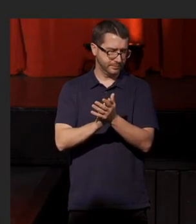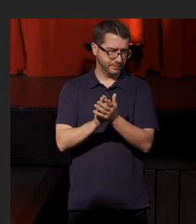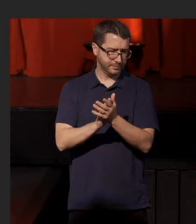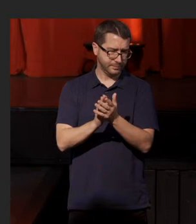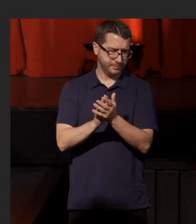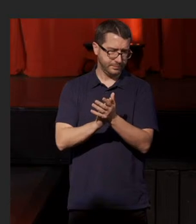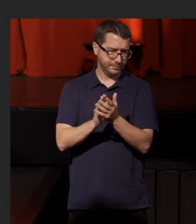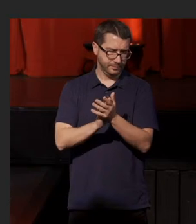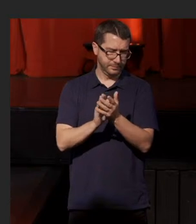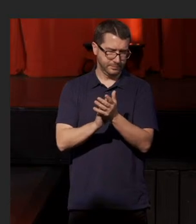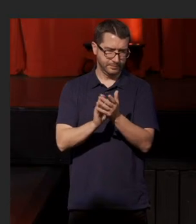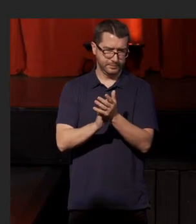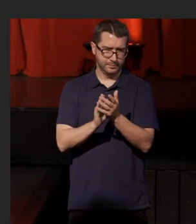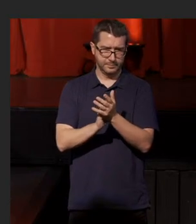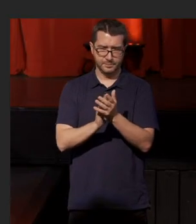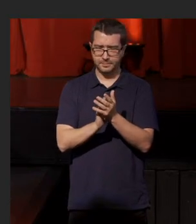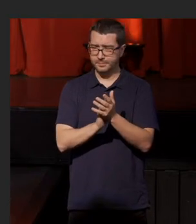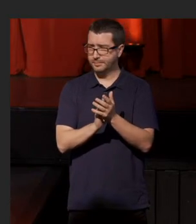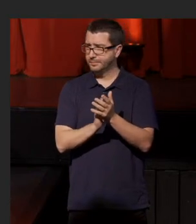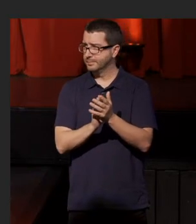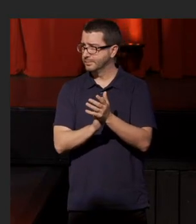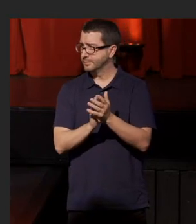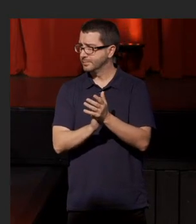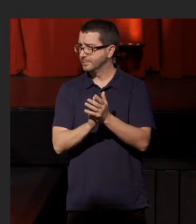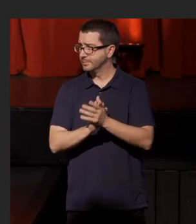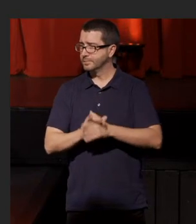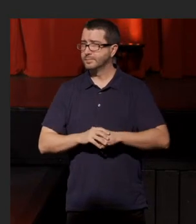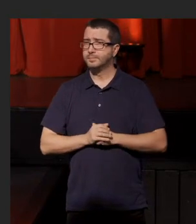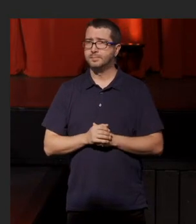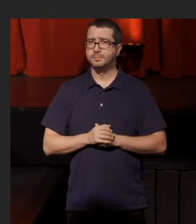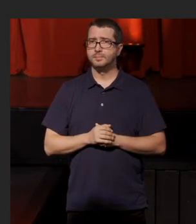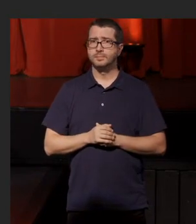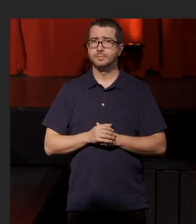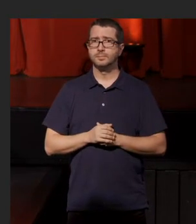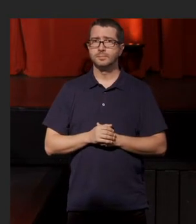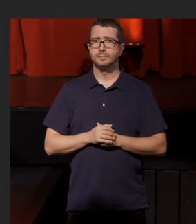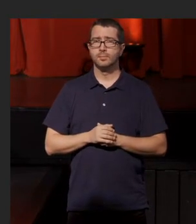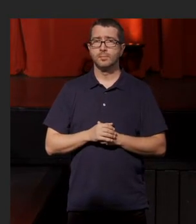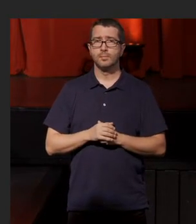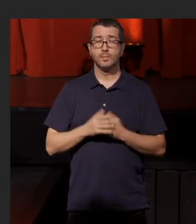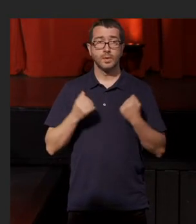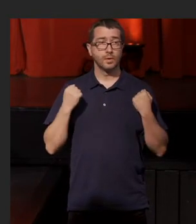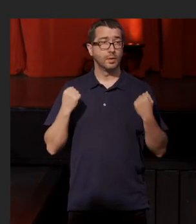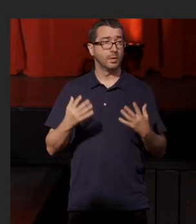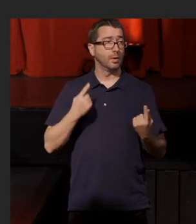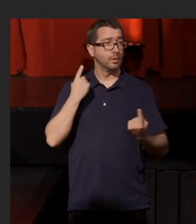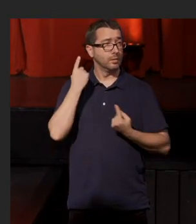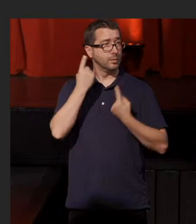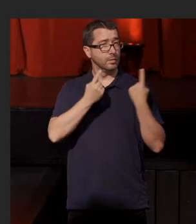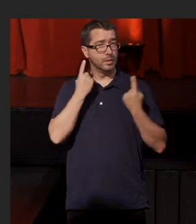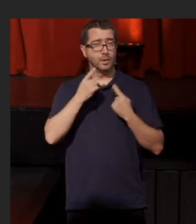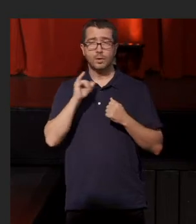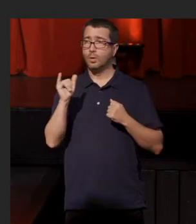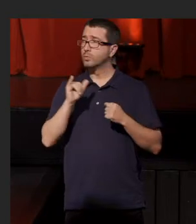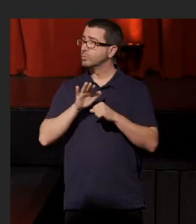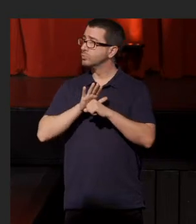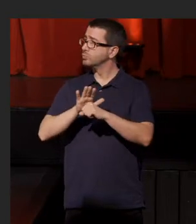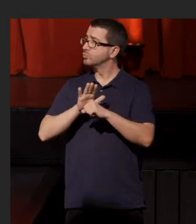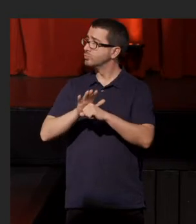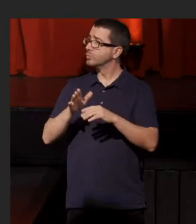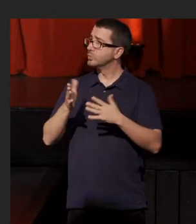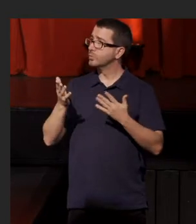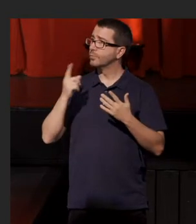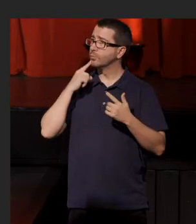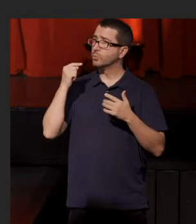You've given us a lot to think about, and instead of being passive, to actually actively agitate for some of these changes,